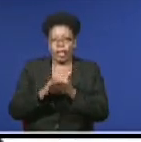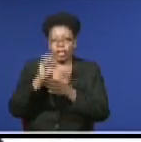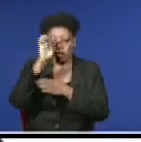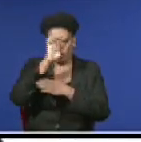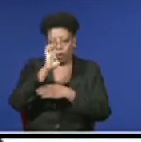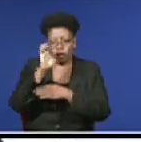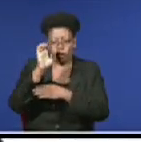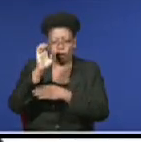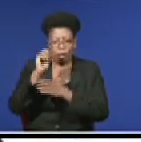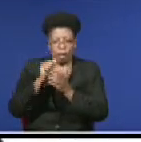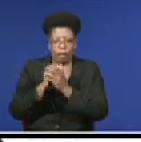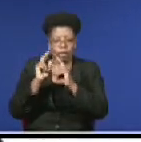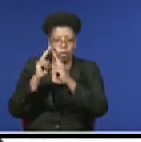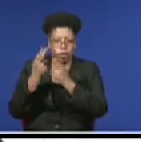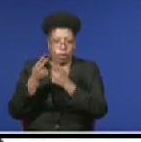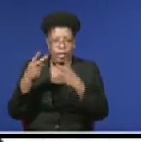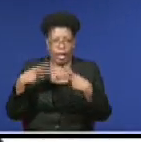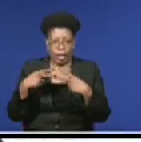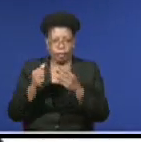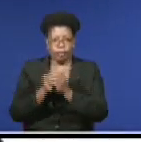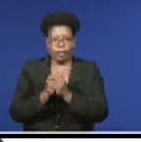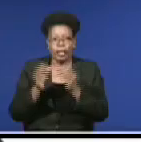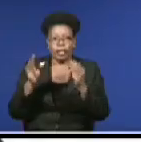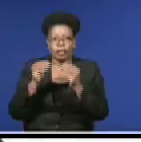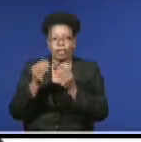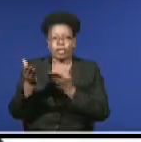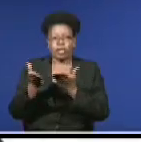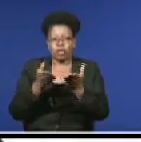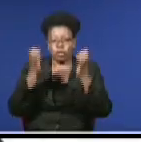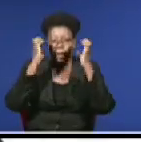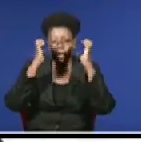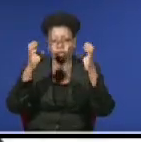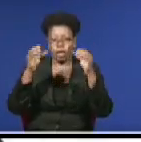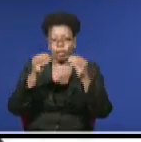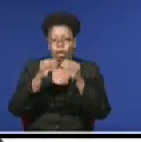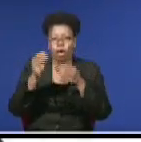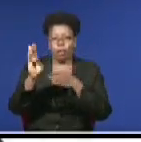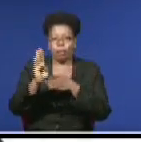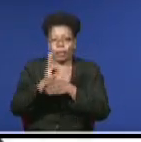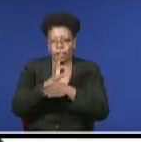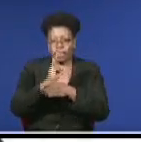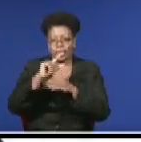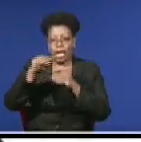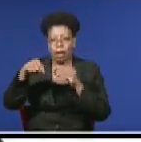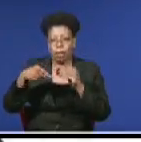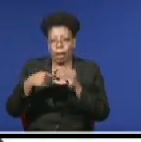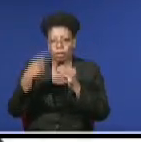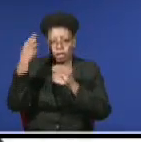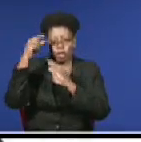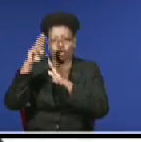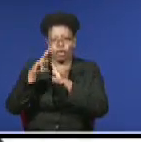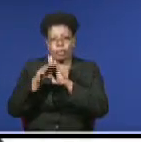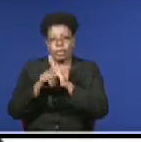developed countries. Bain says the meeting also serves to educate more businesses about the agreement.